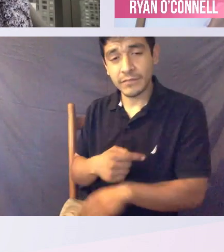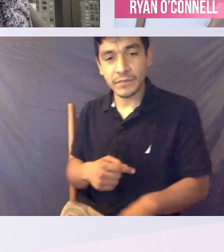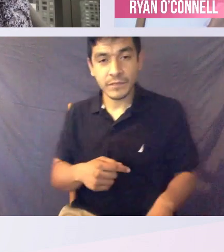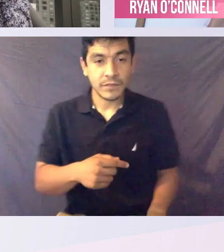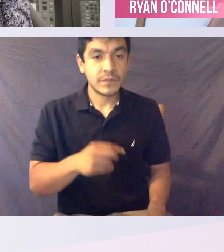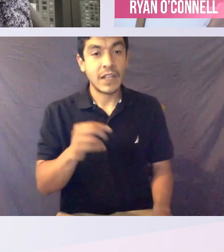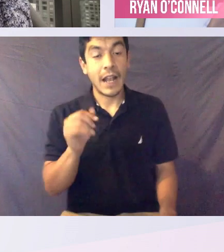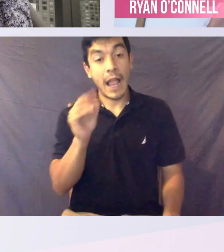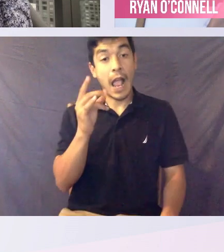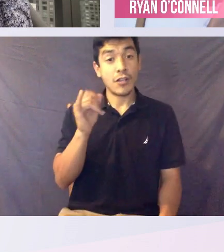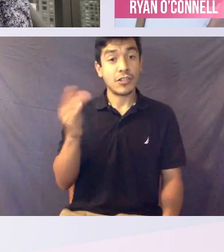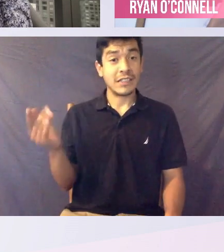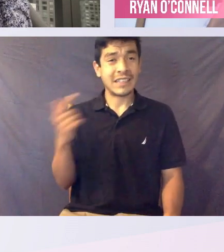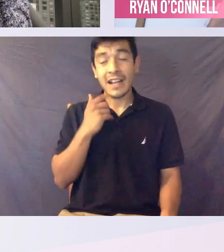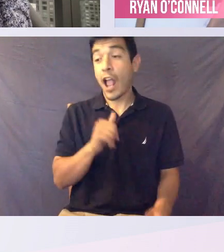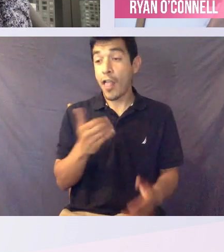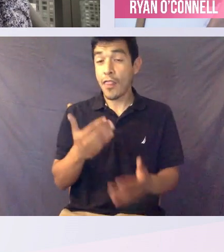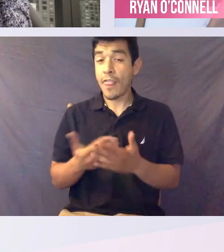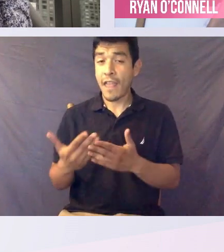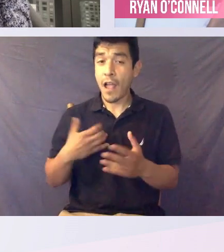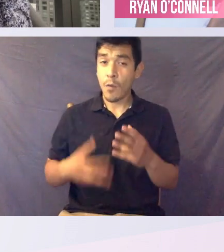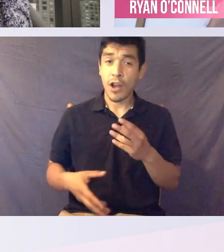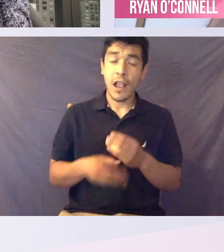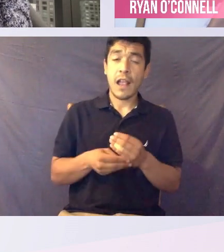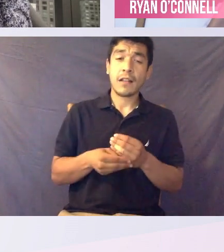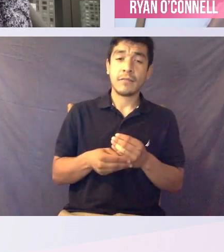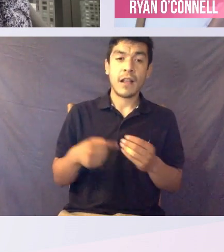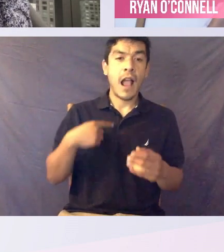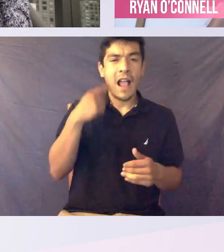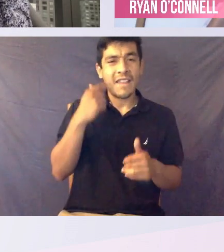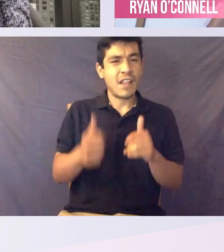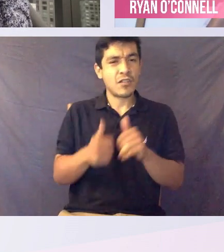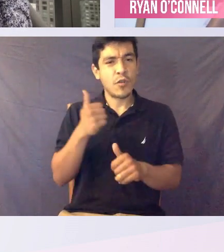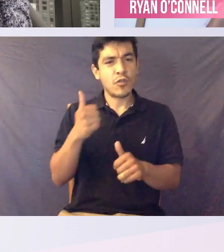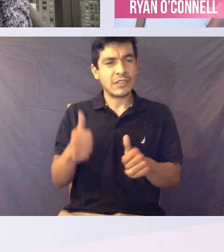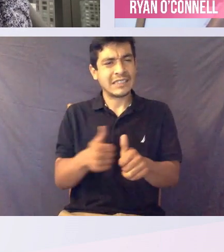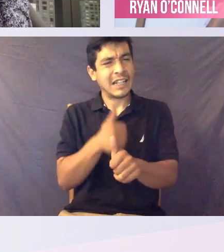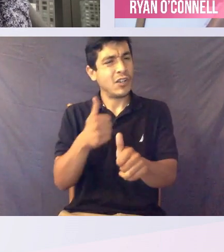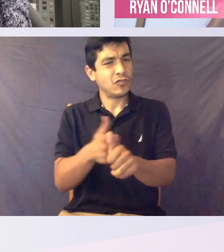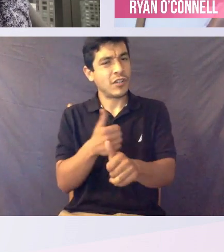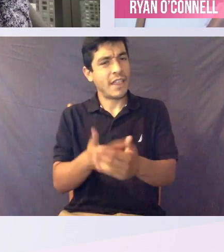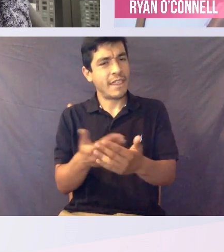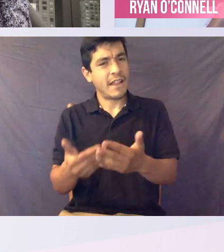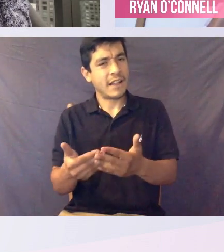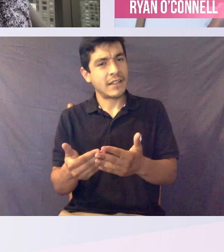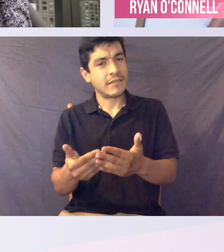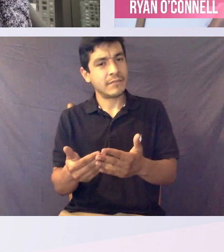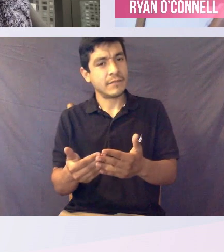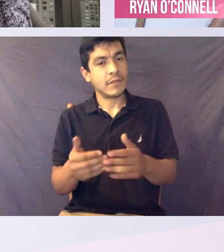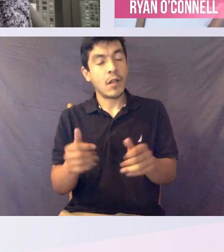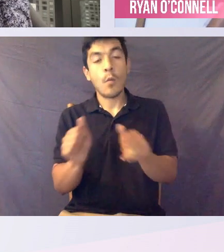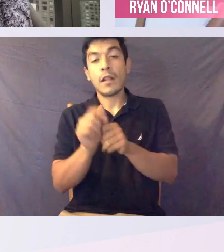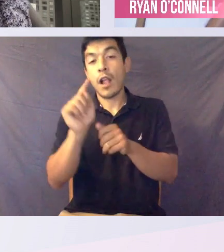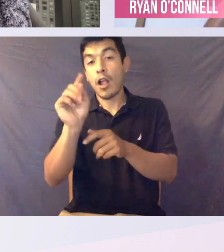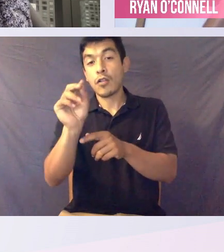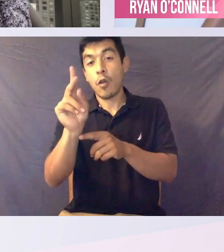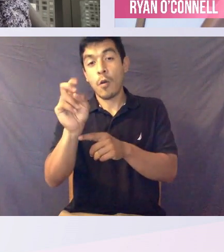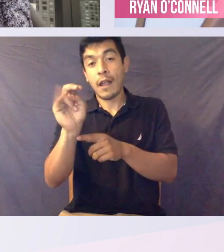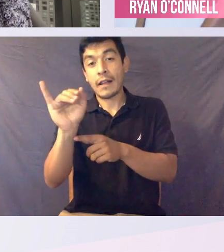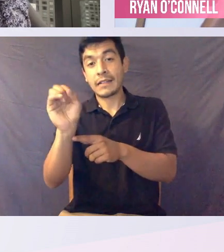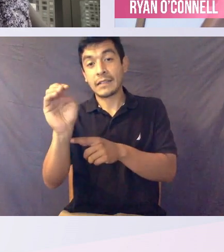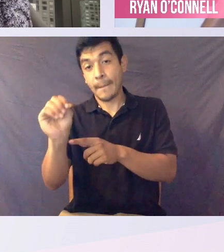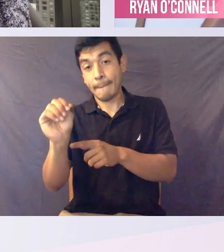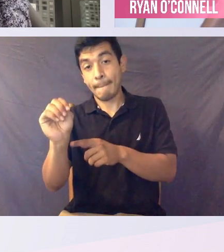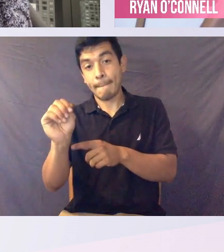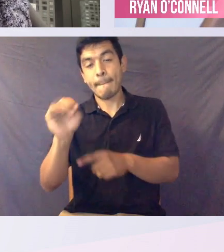too is I think it's so, I think the most dangerous thing as well was tokenism, was having